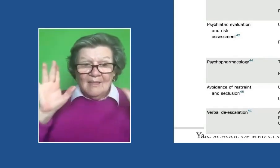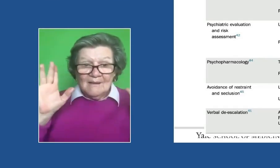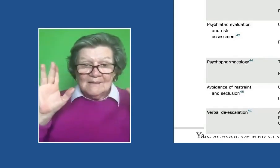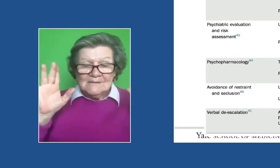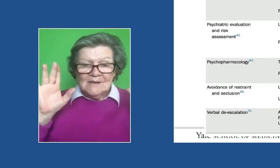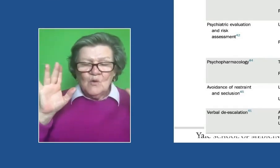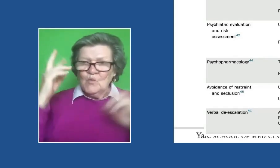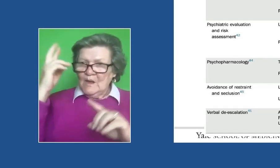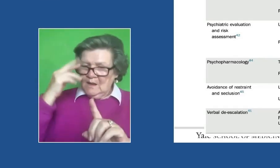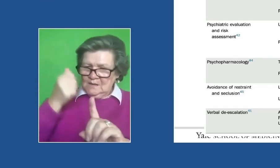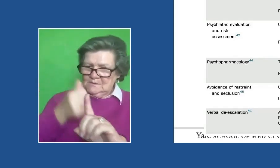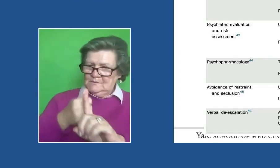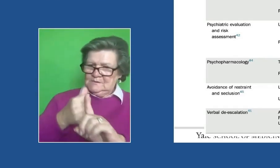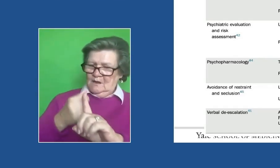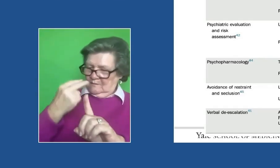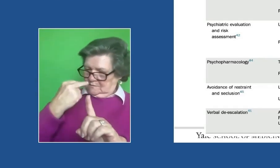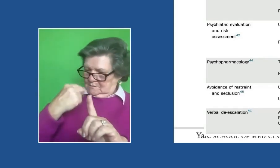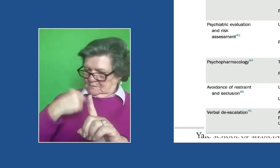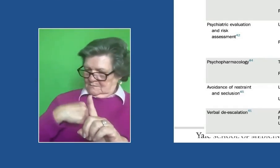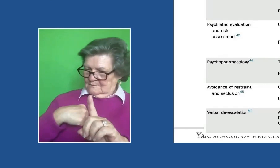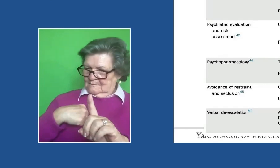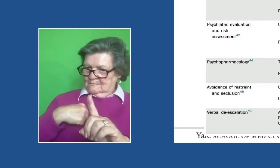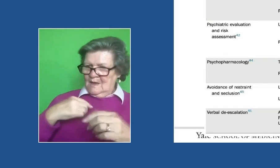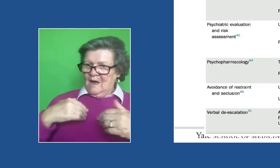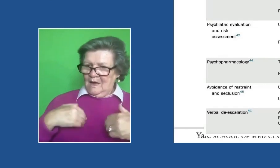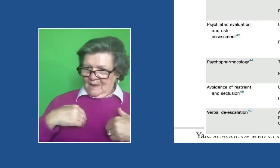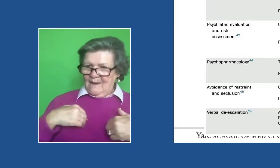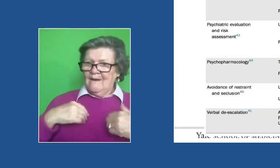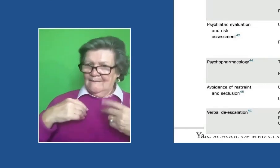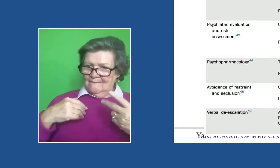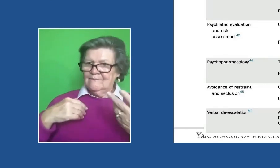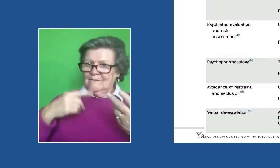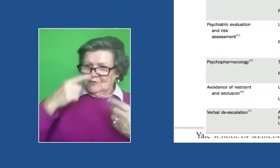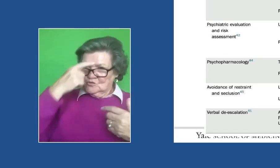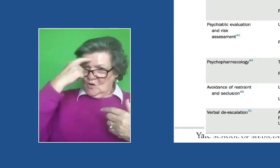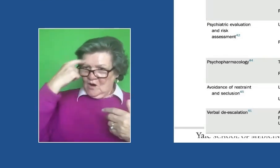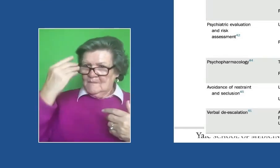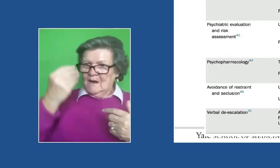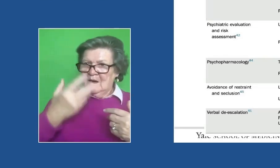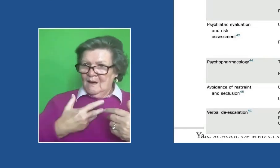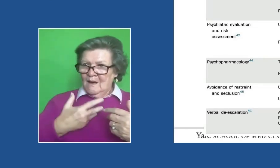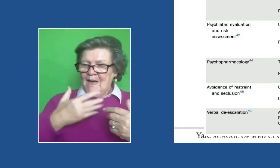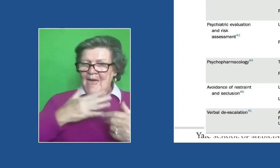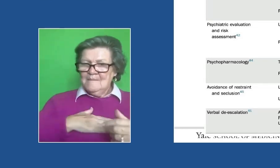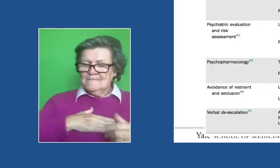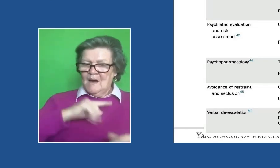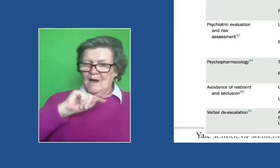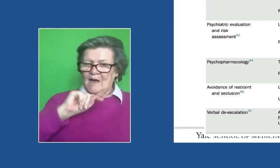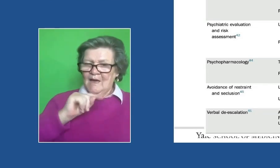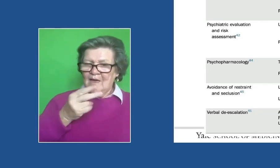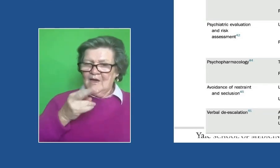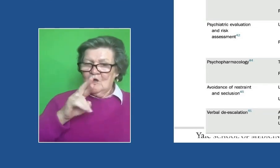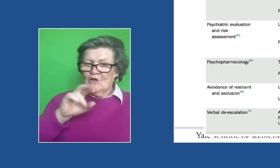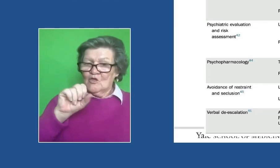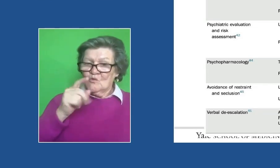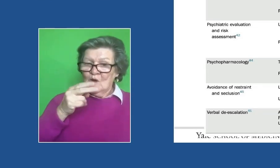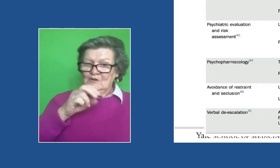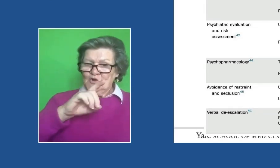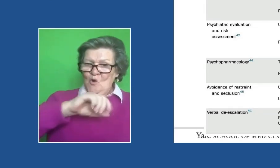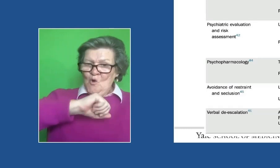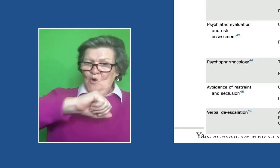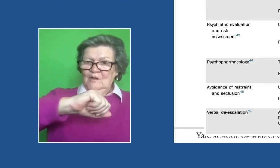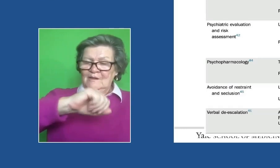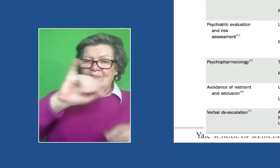psychological trauma and how that might affect their perceived behavior of agitation and thresholds for management, that can also